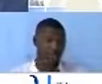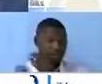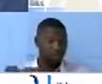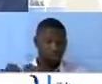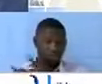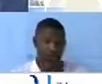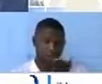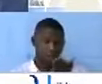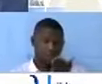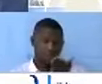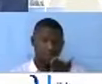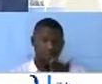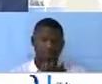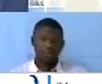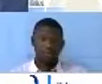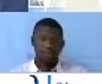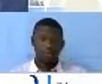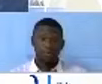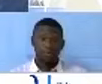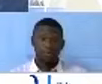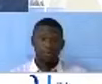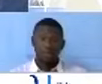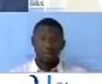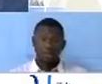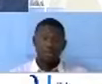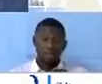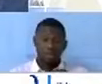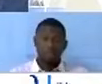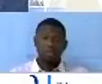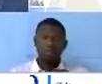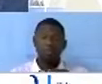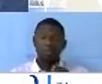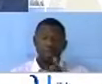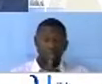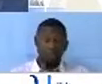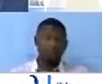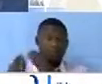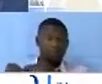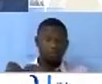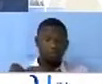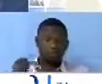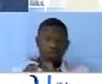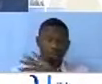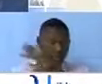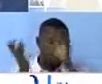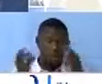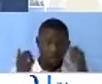Did he bears responsibility? I